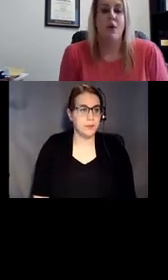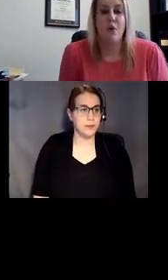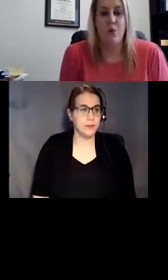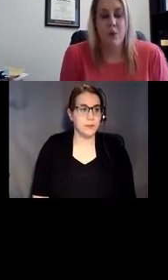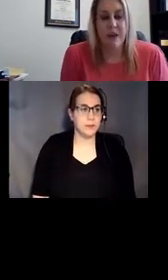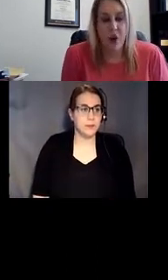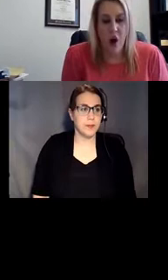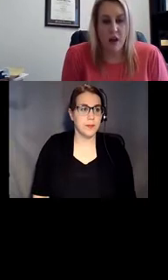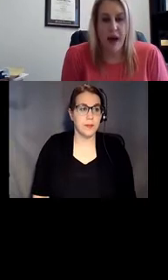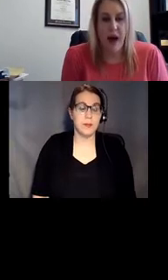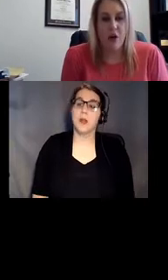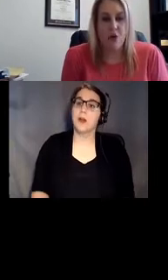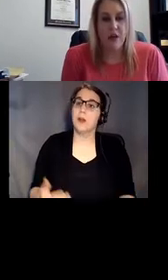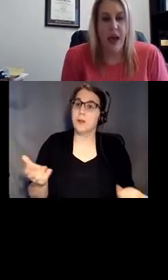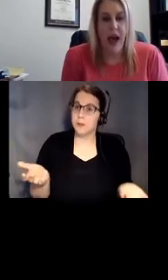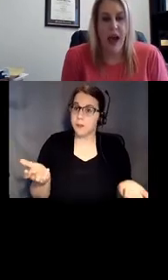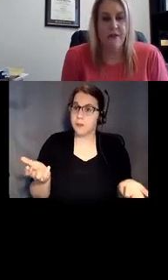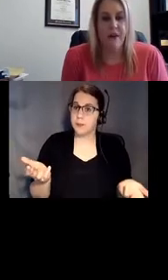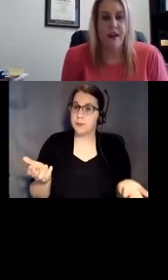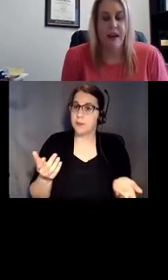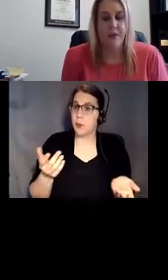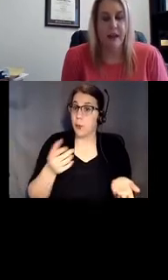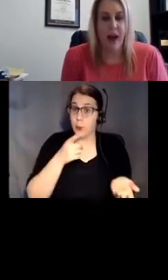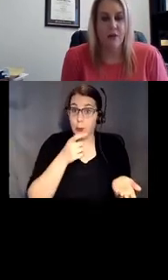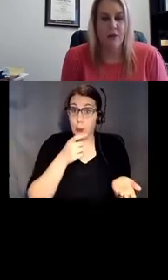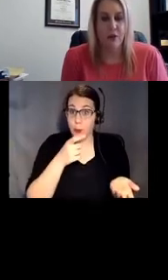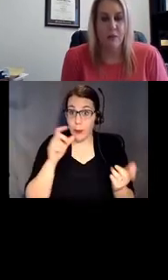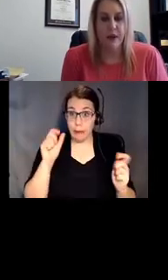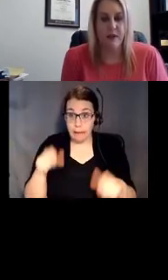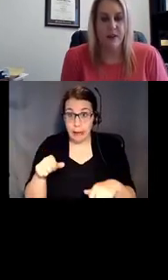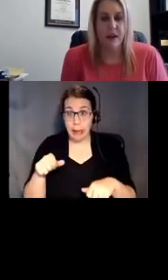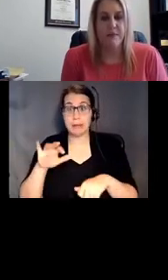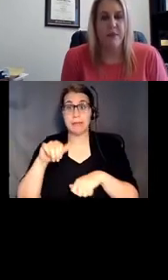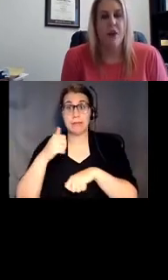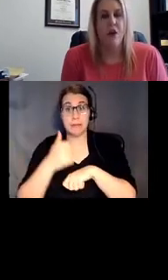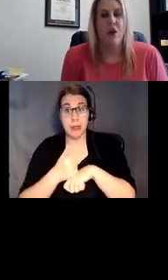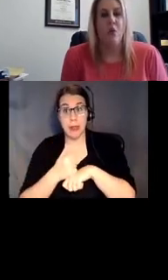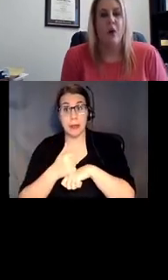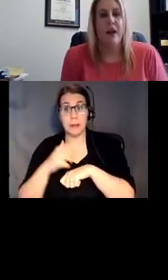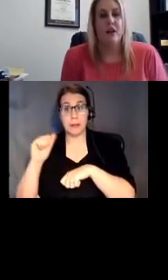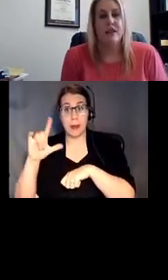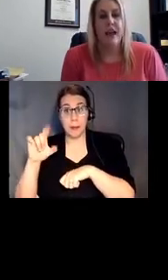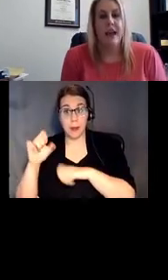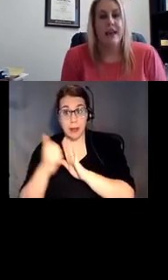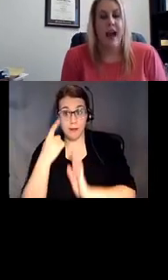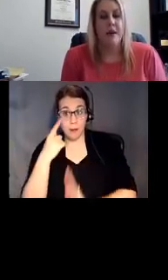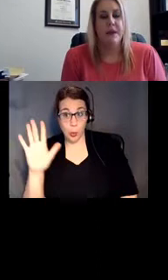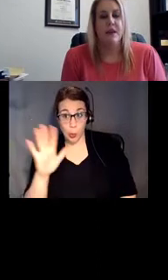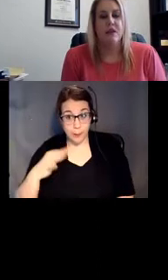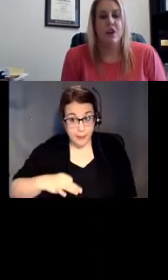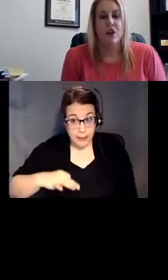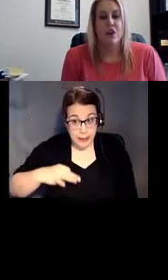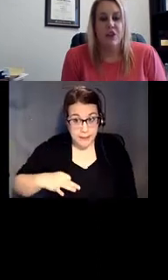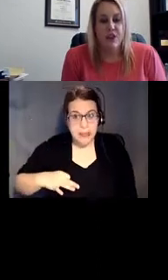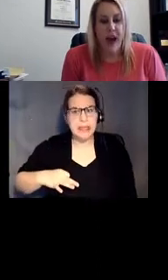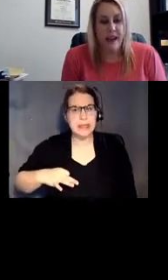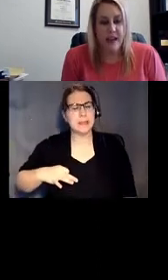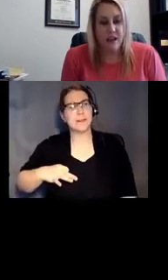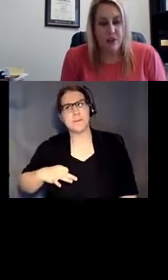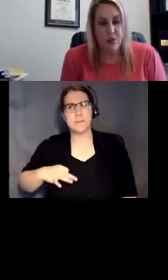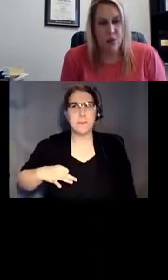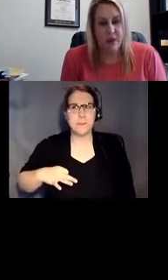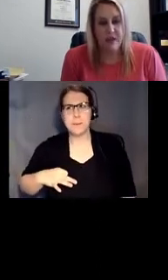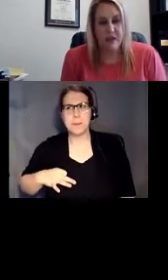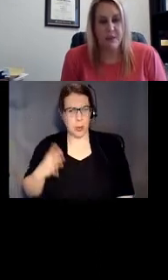So when we talk about who can have an ABLE account for their benefit, we are saying that because